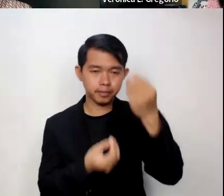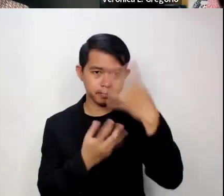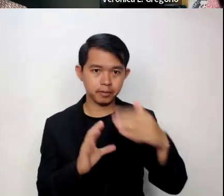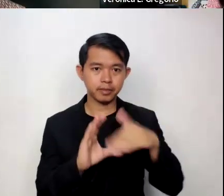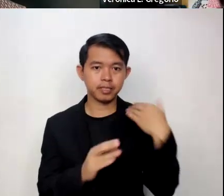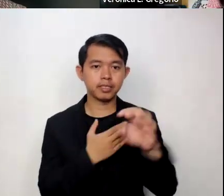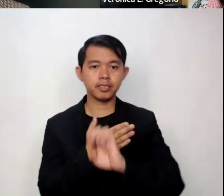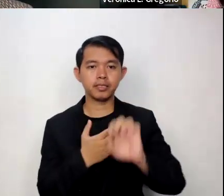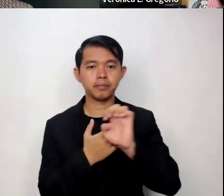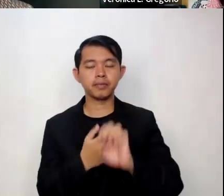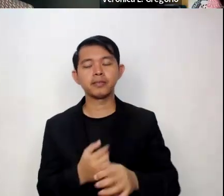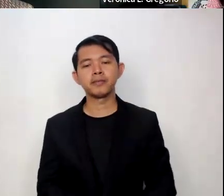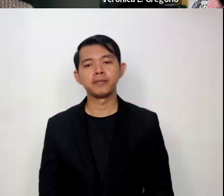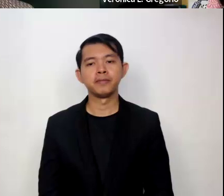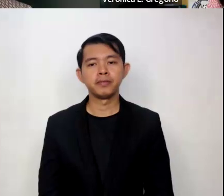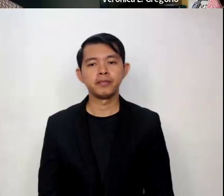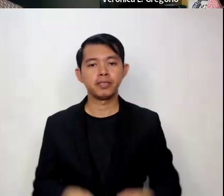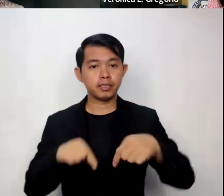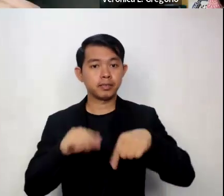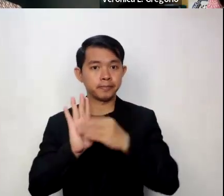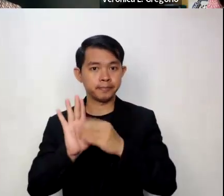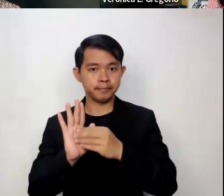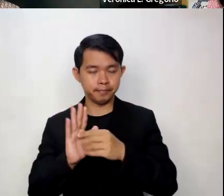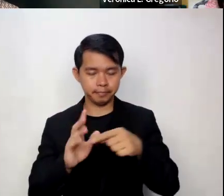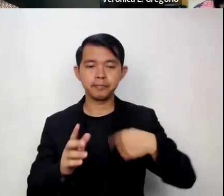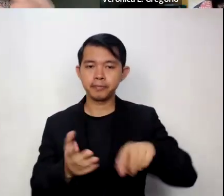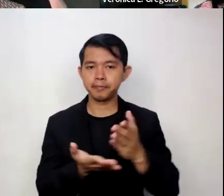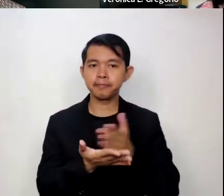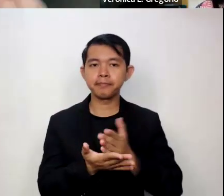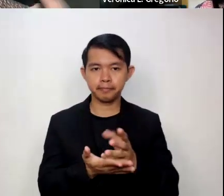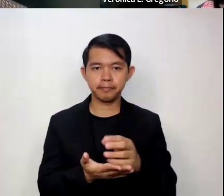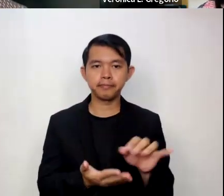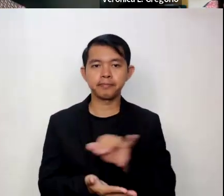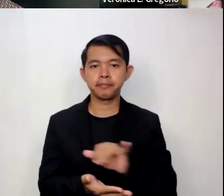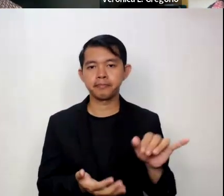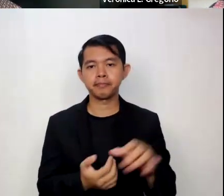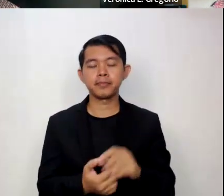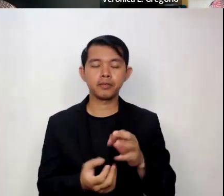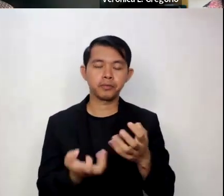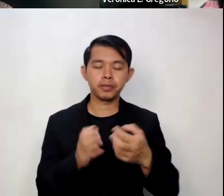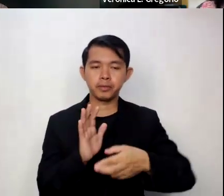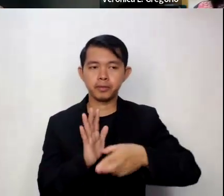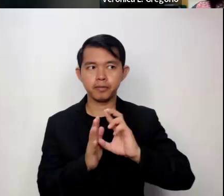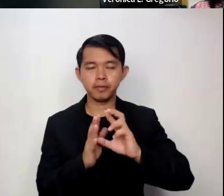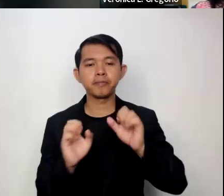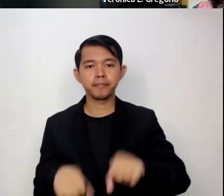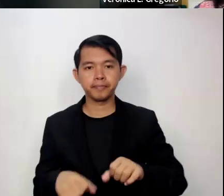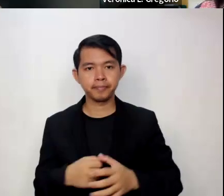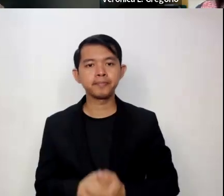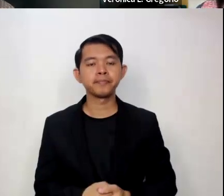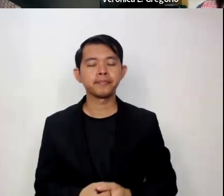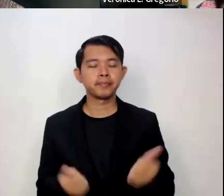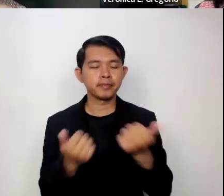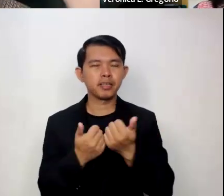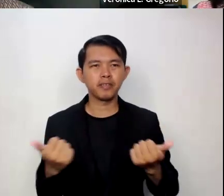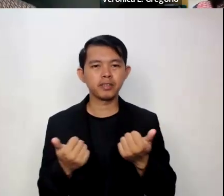decolonial.cids@up.edu.ph. No, this recording will also share it. So if you would like to reminisce or review, no, that will become available